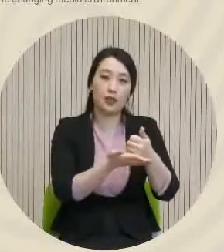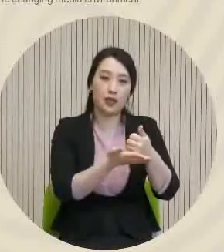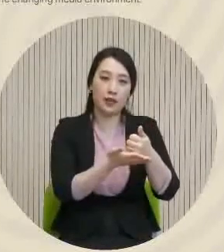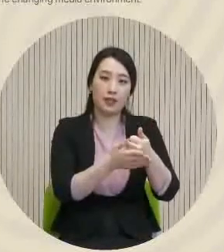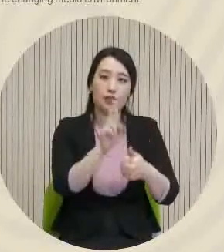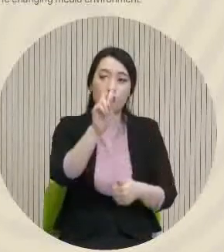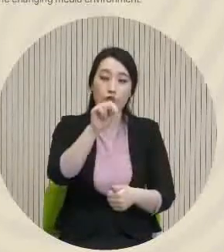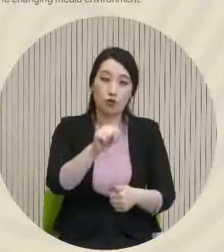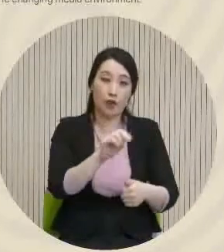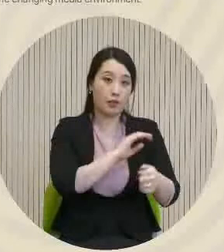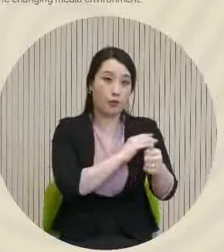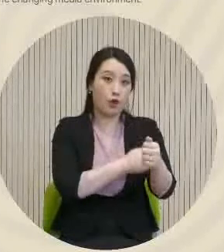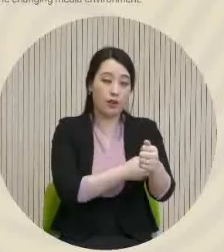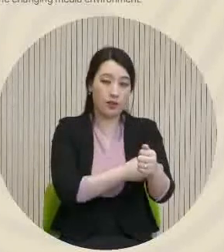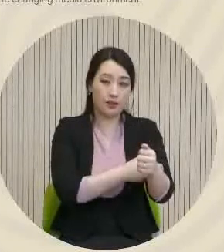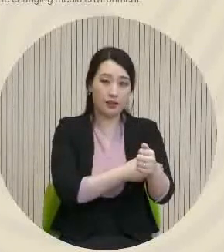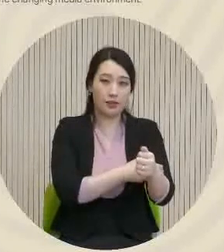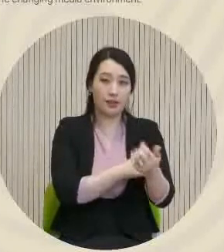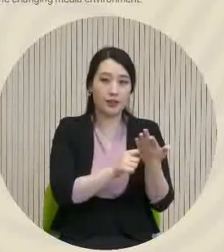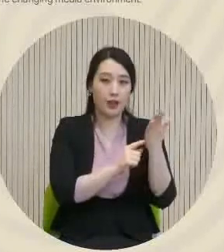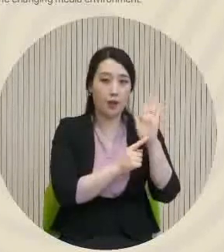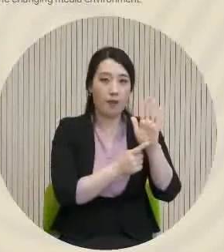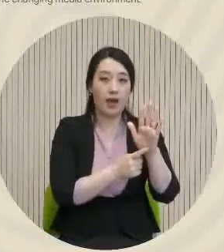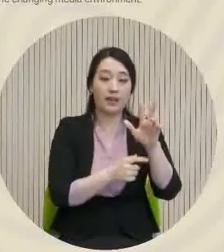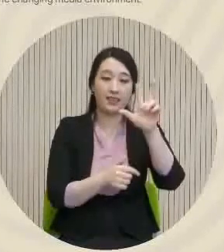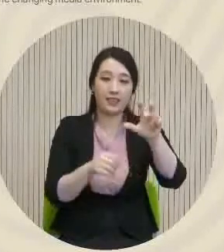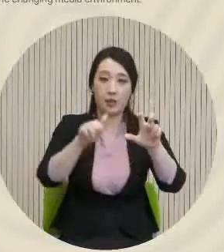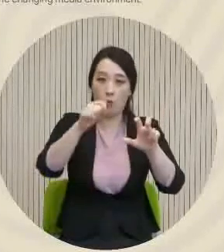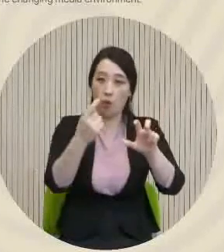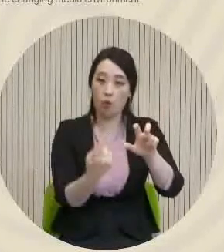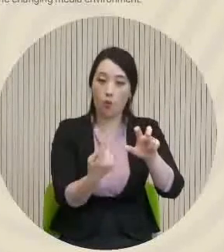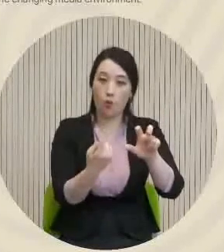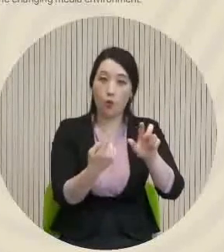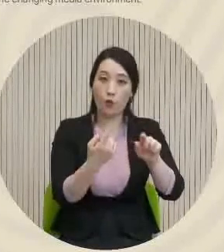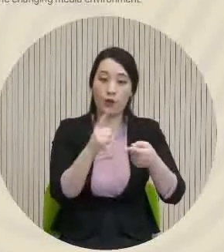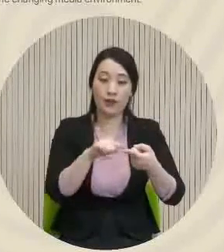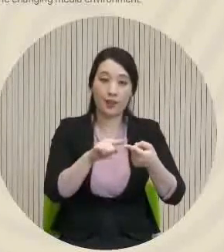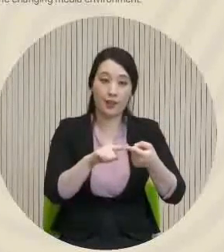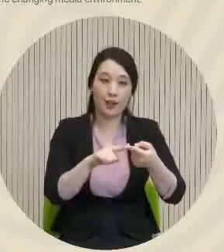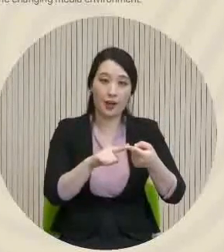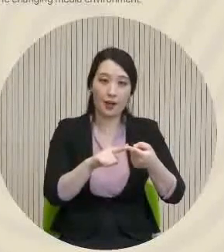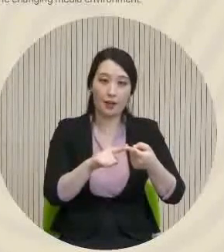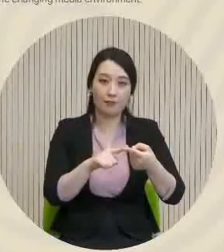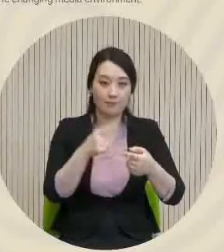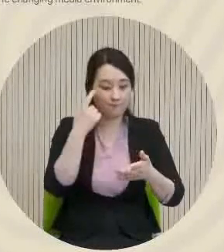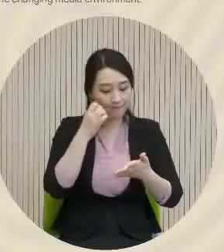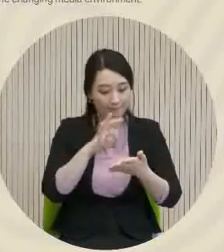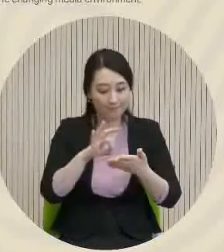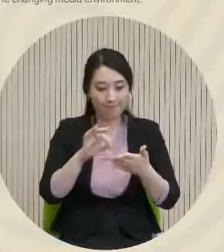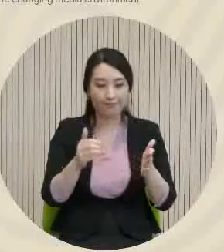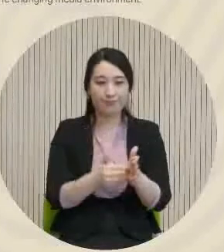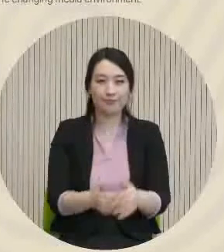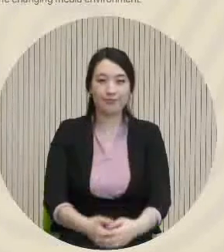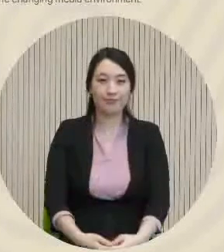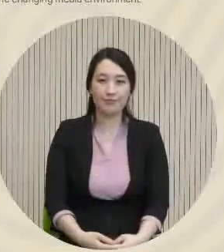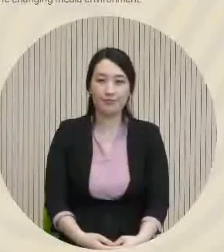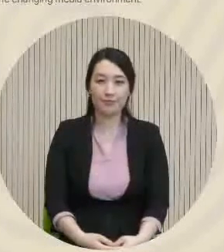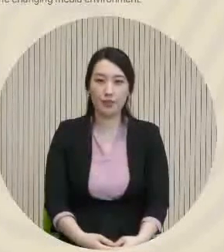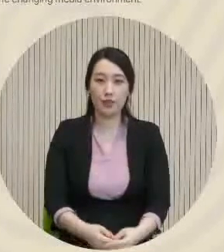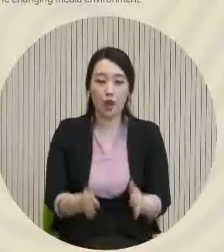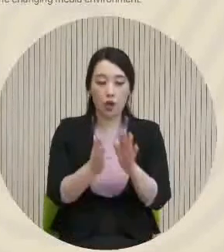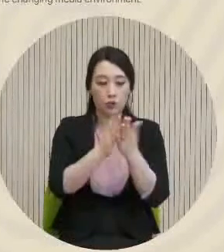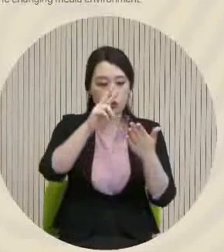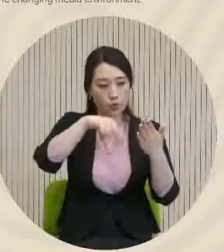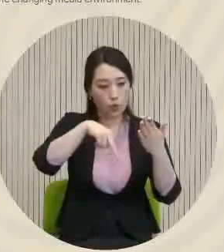safely, so we refer to the 25th, the UN recommendation on children's